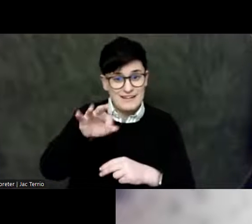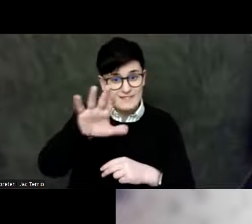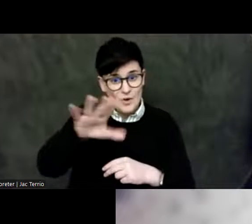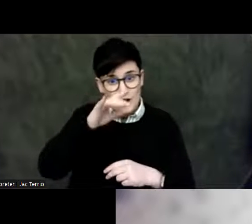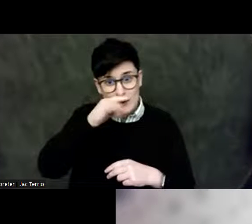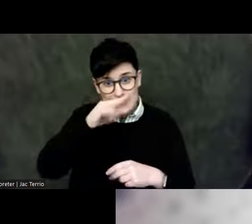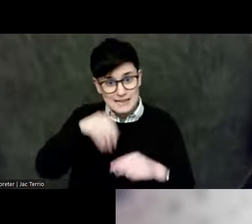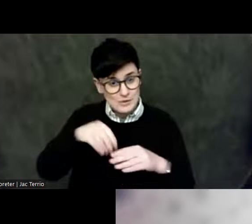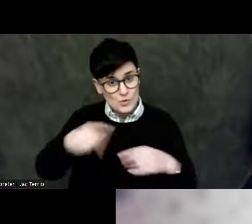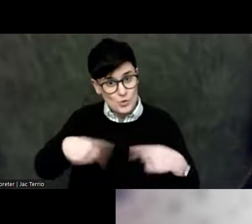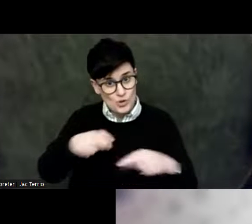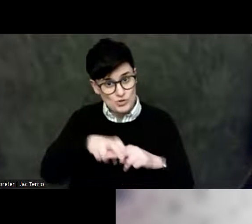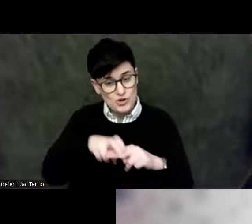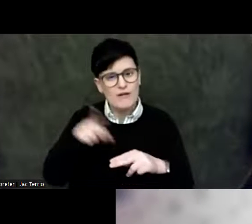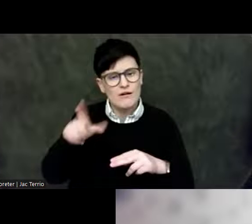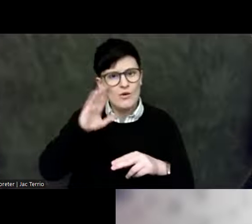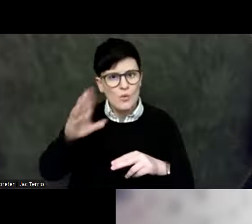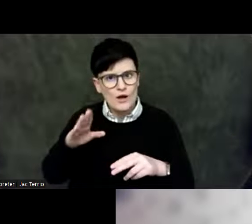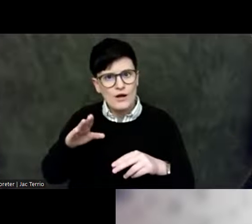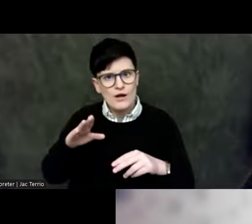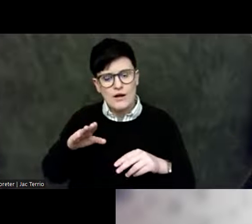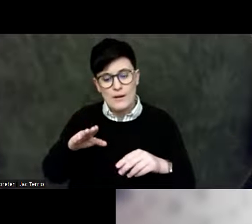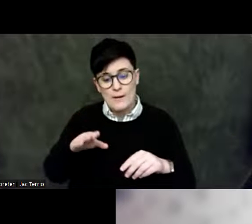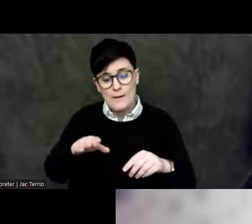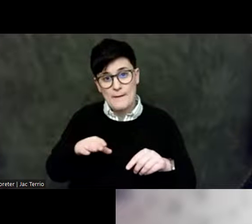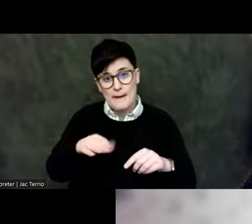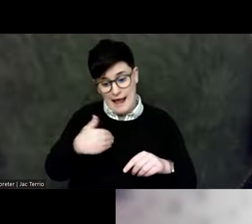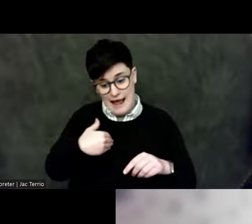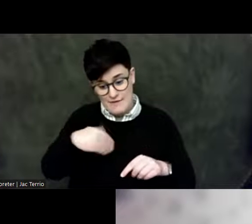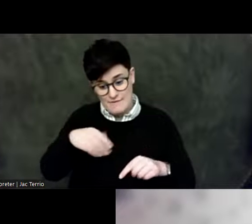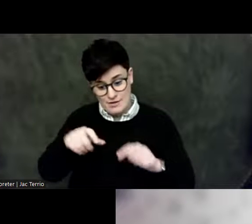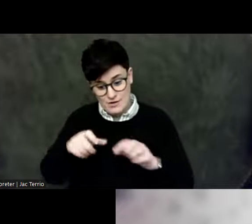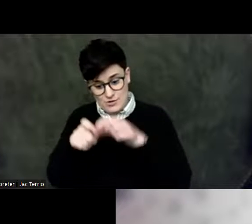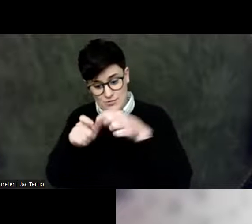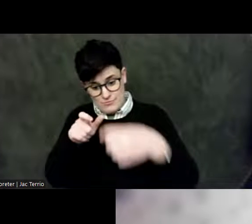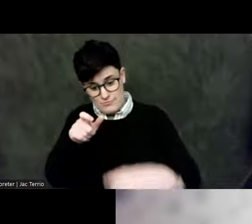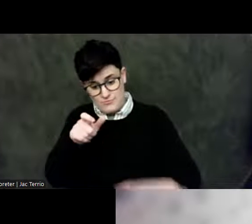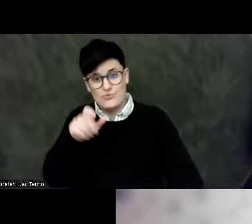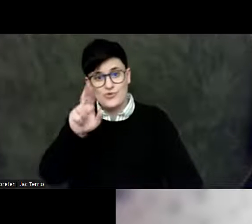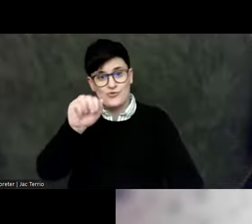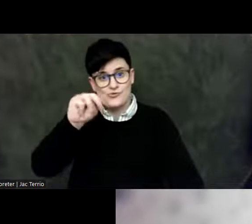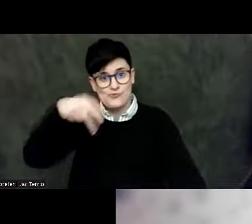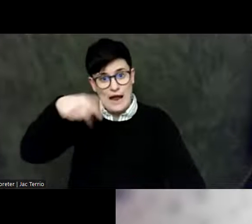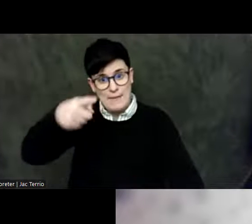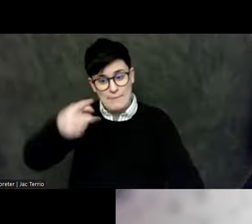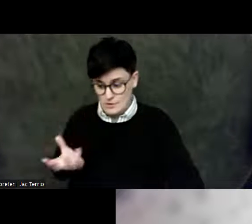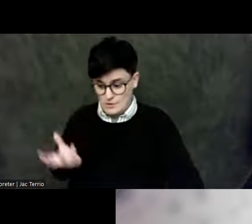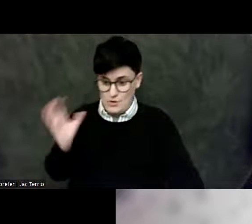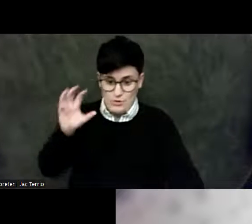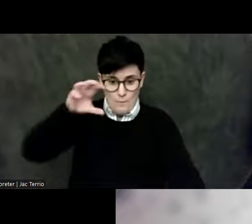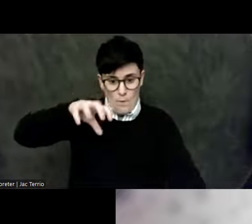front of the bowling alley and they push the ball down, you can line it up. They have bumpers